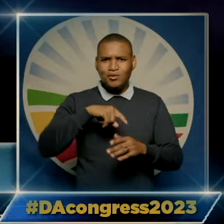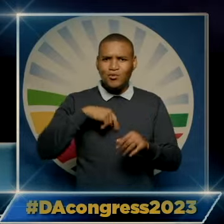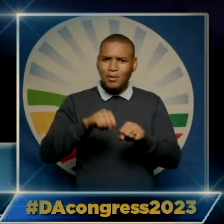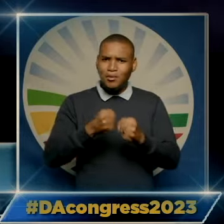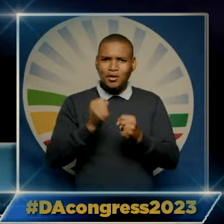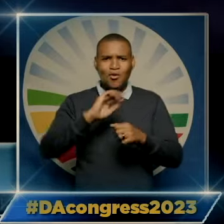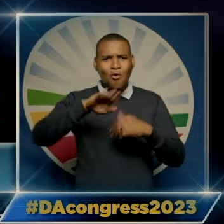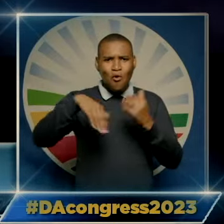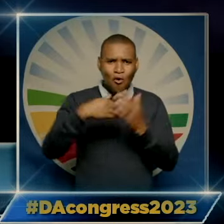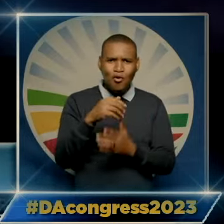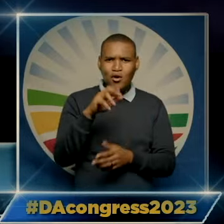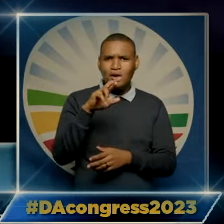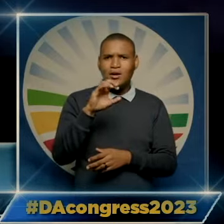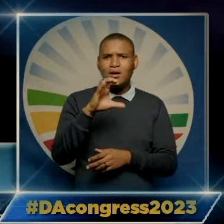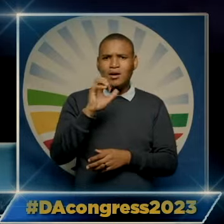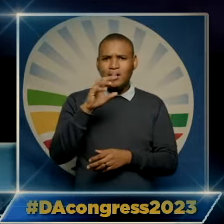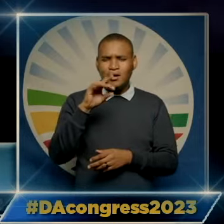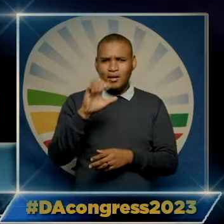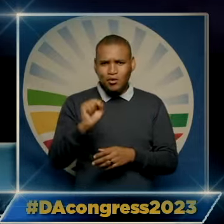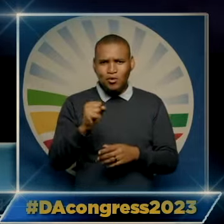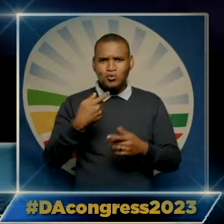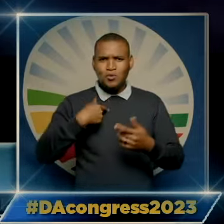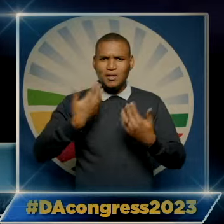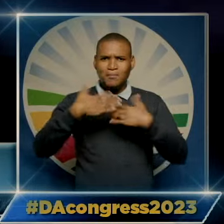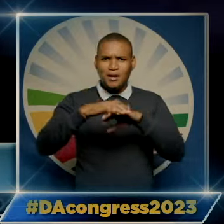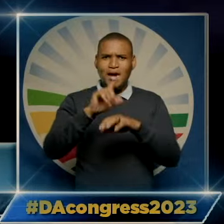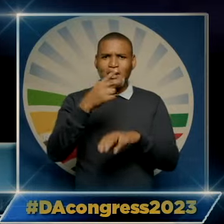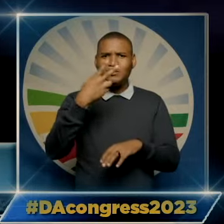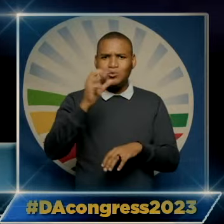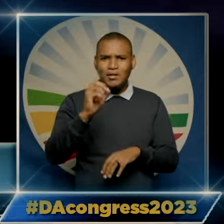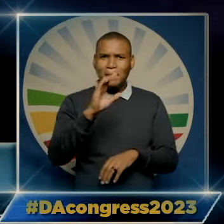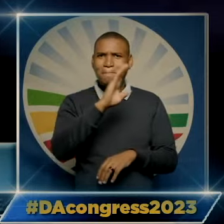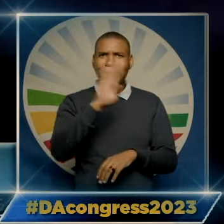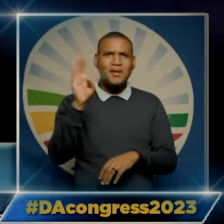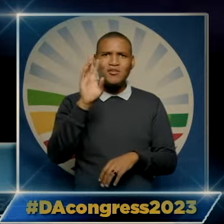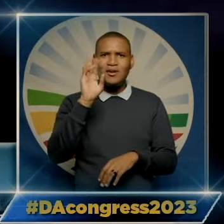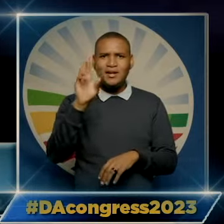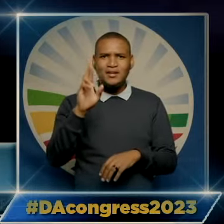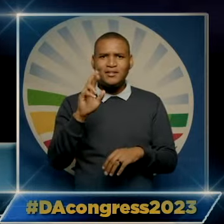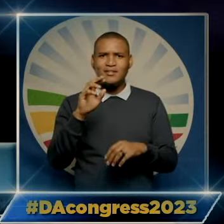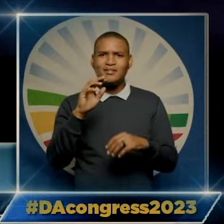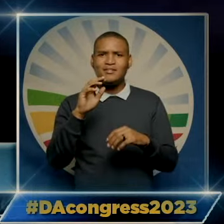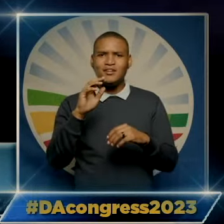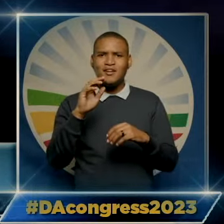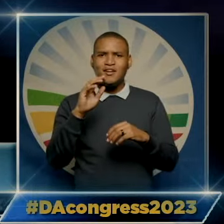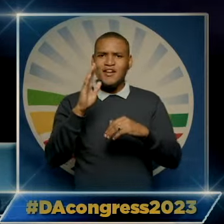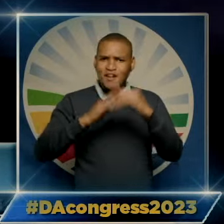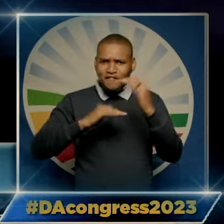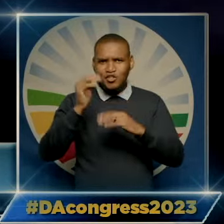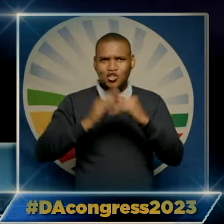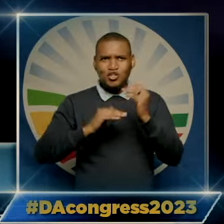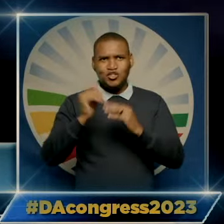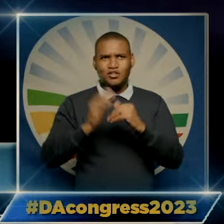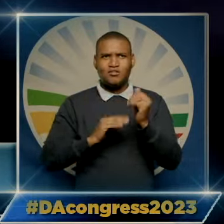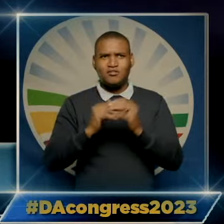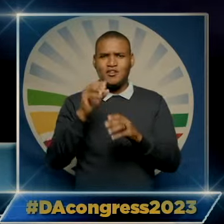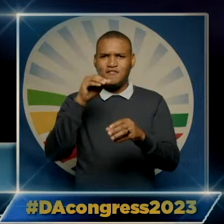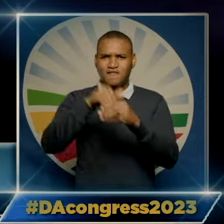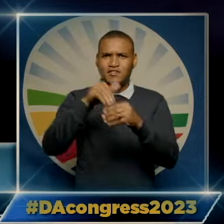records by rolling out 120 billion rand in infrastructure investment in our city.